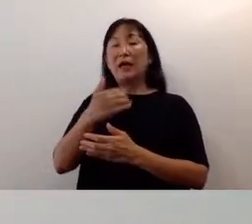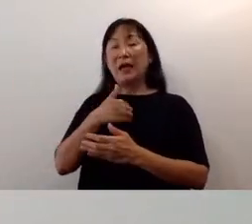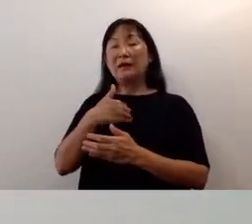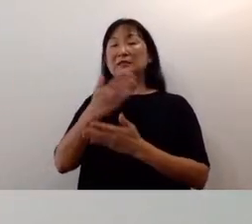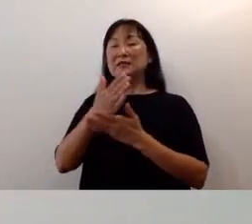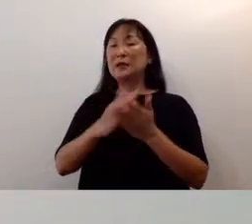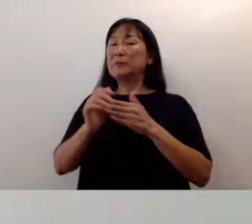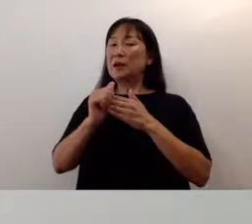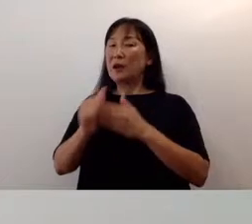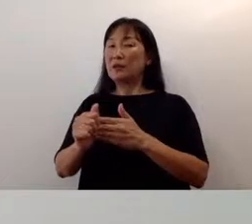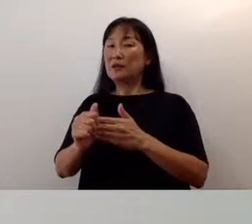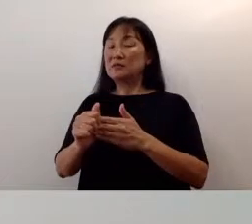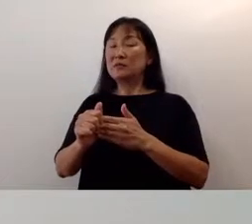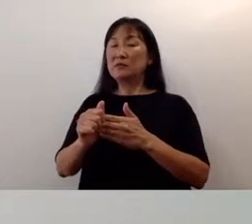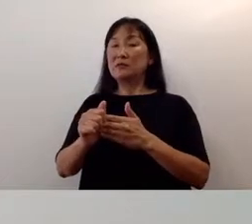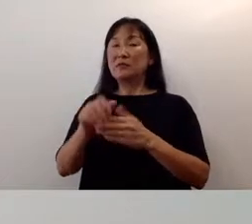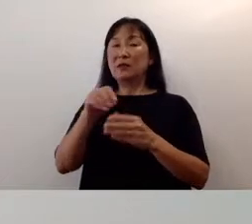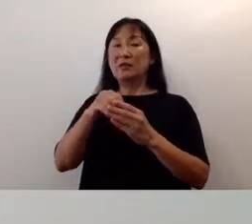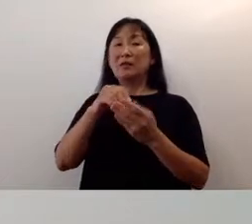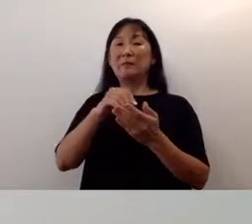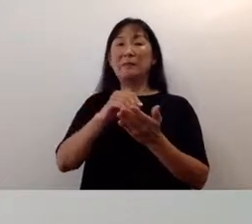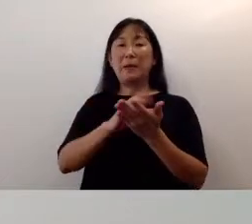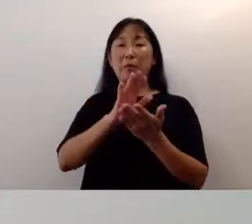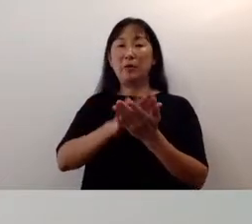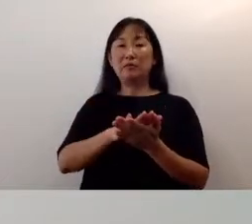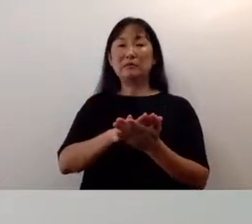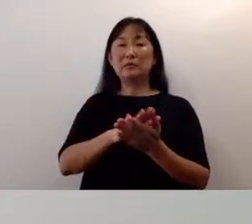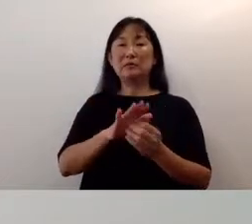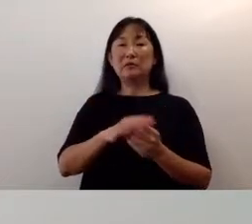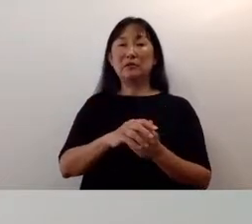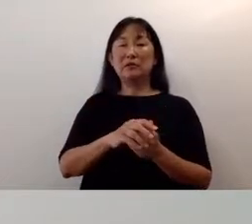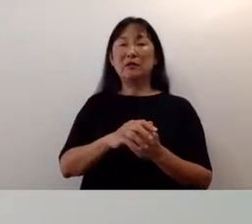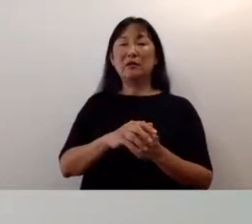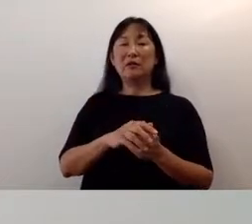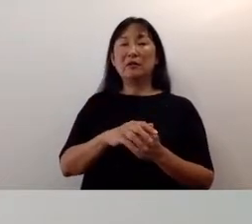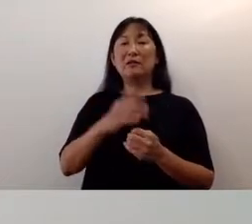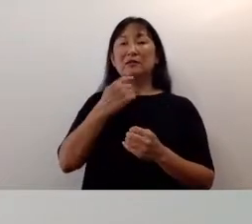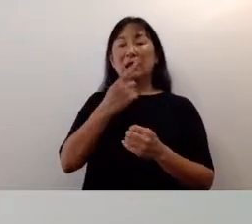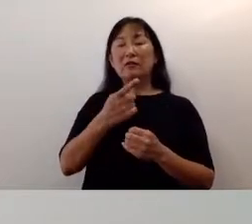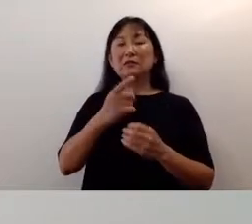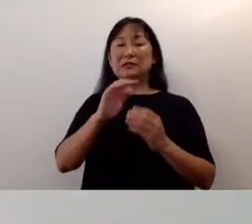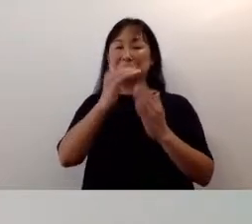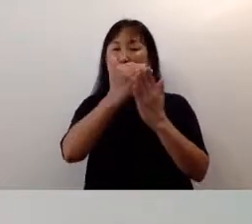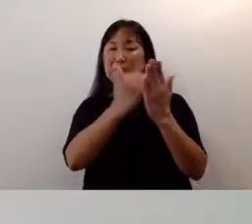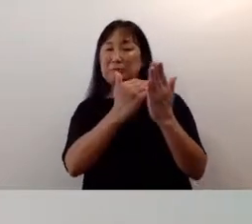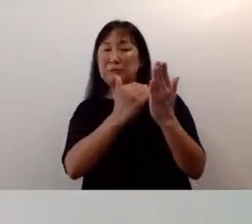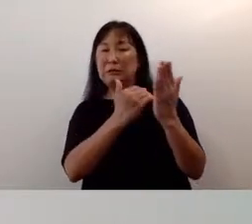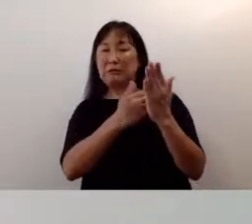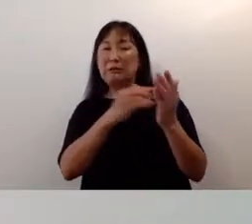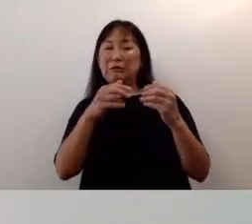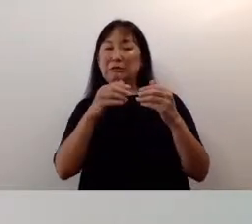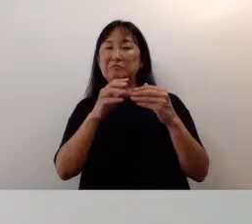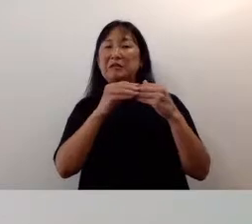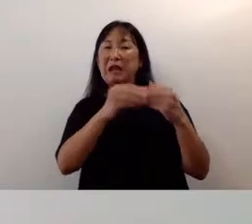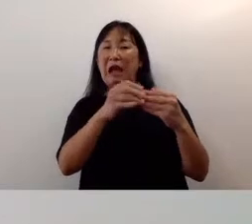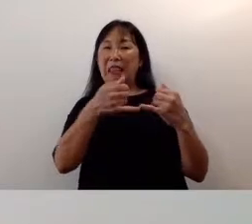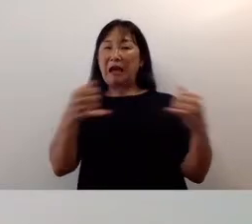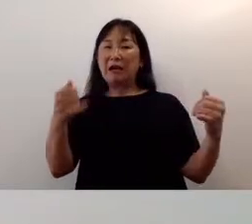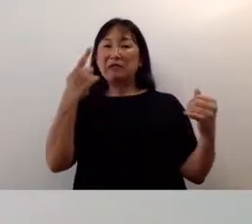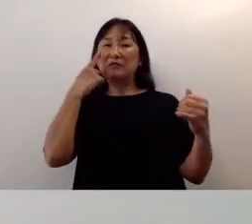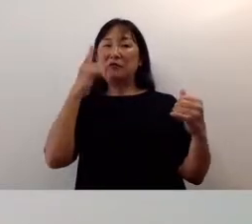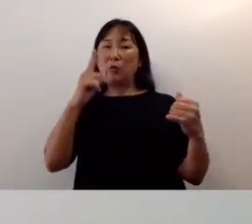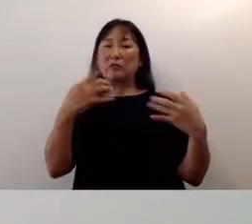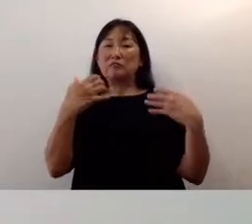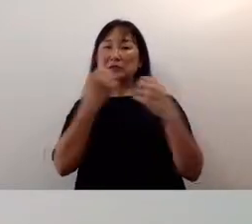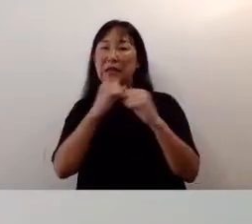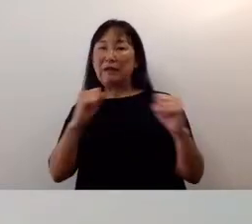what work sites should be putting in place by way of health and safety guidelines. And so they should definitely be talking with their administration if they